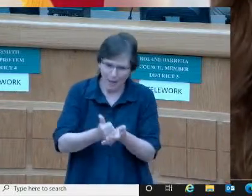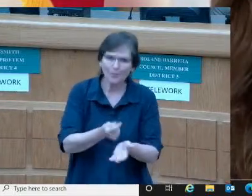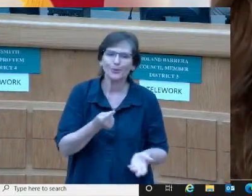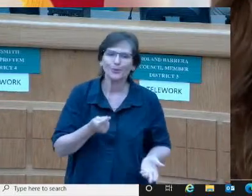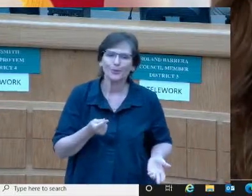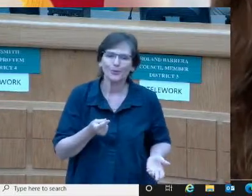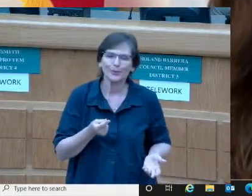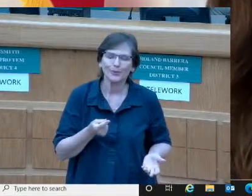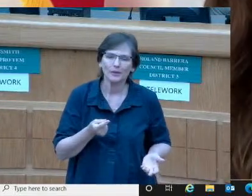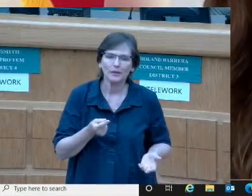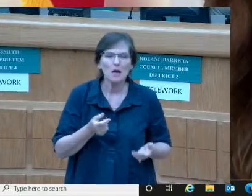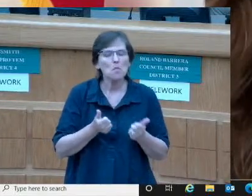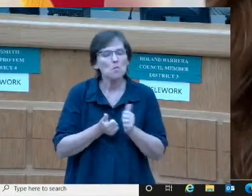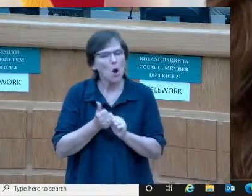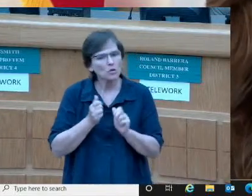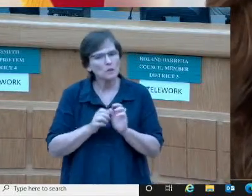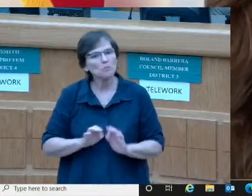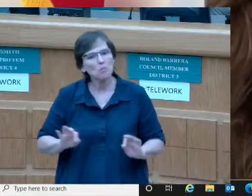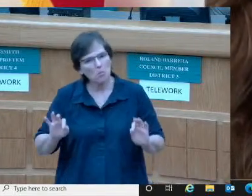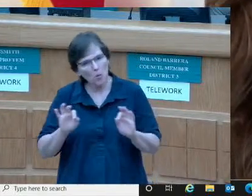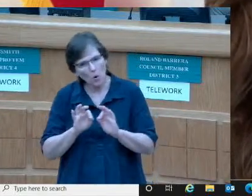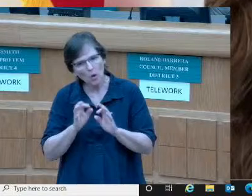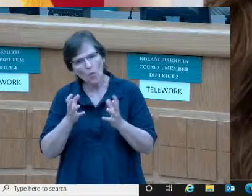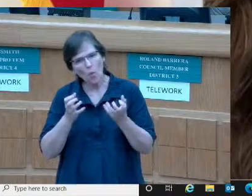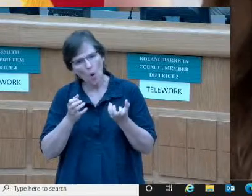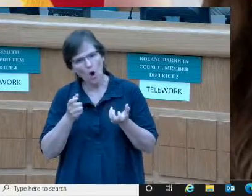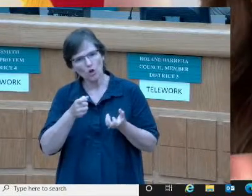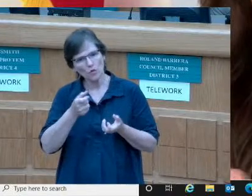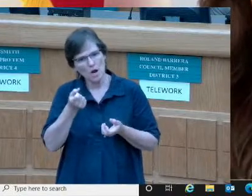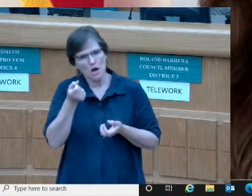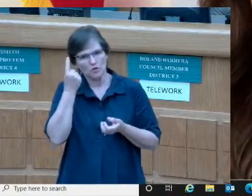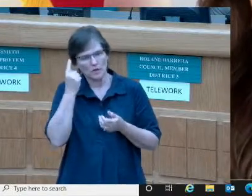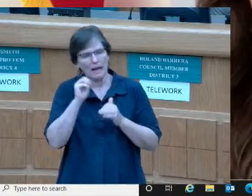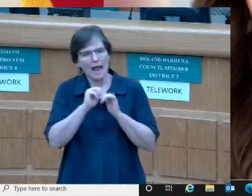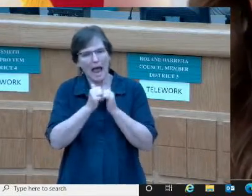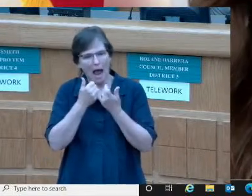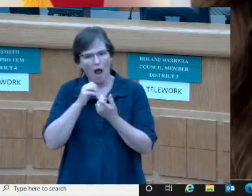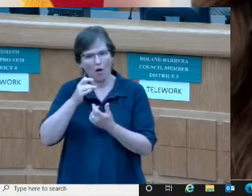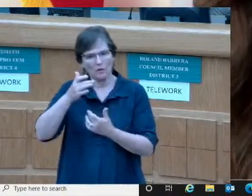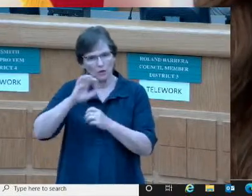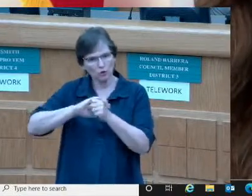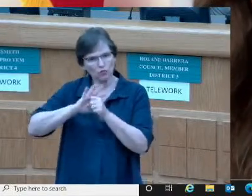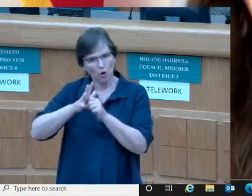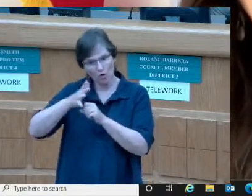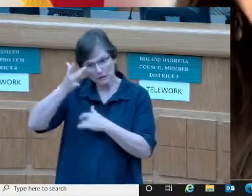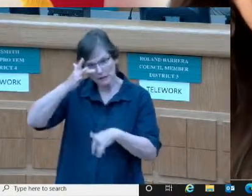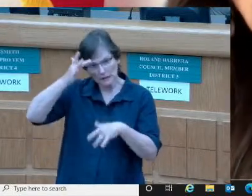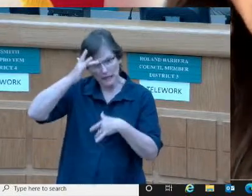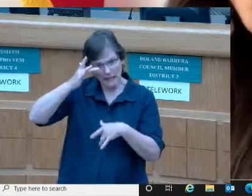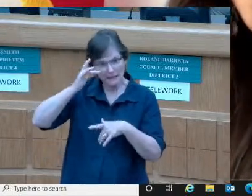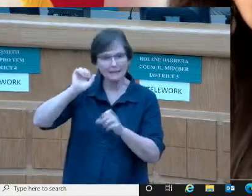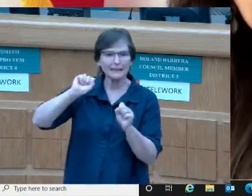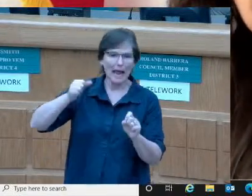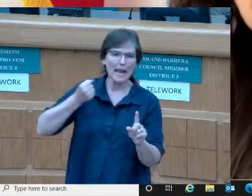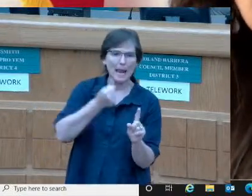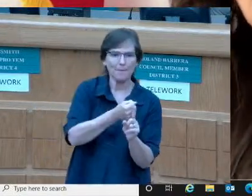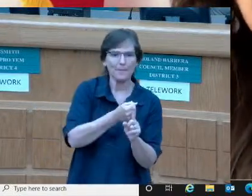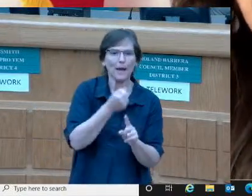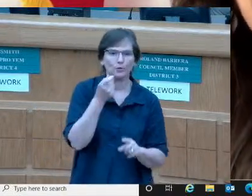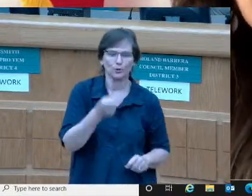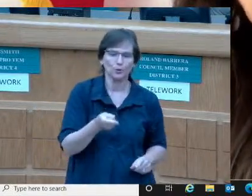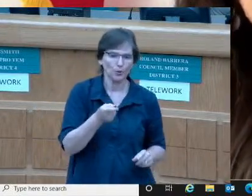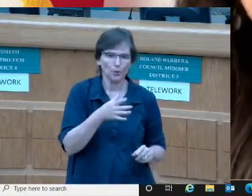do is help you understand how this disease might impact you, because everybody's got a unique set of conditions that could impact the course of this